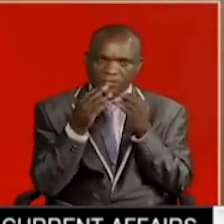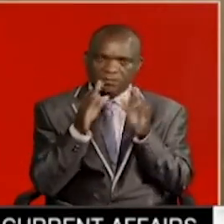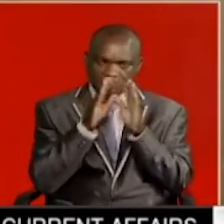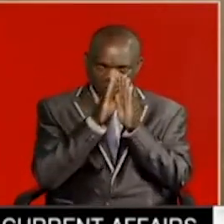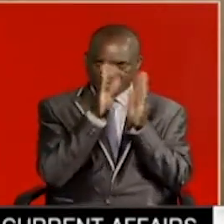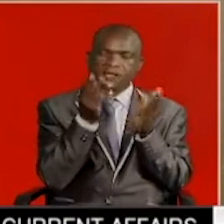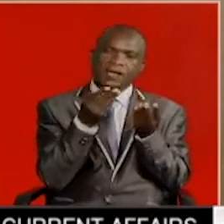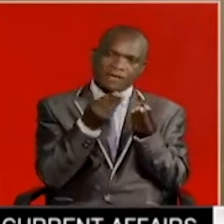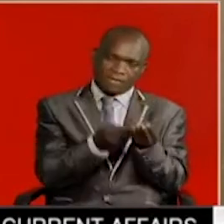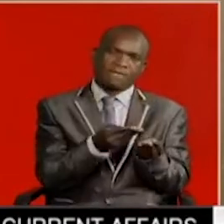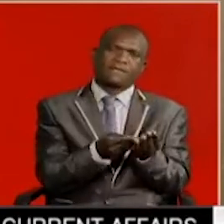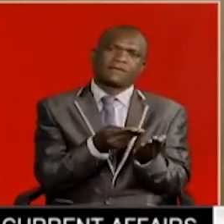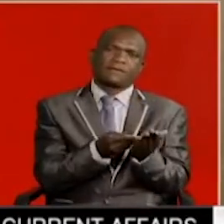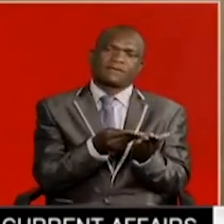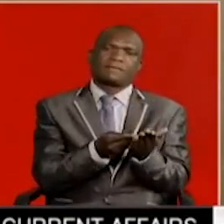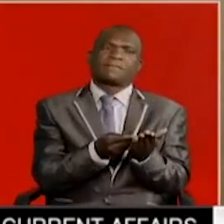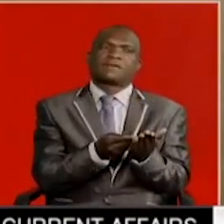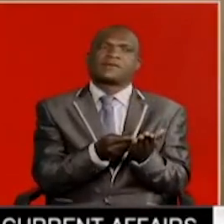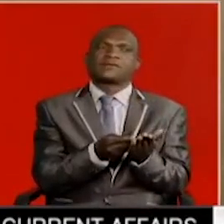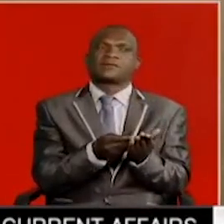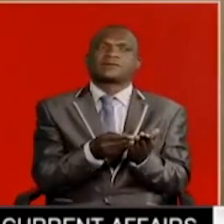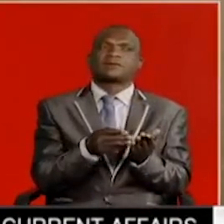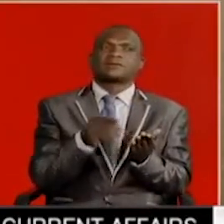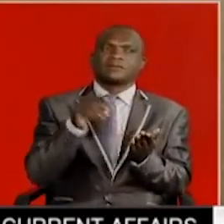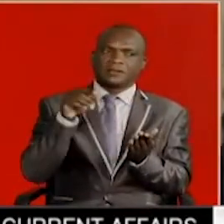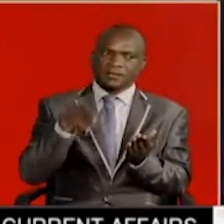them. Let me come to the